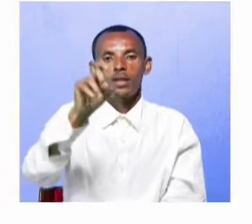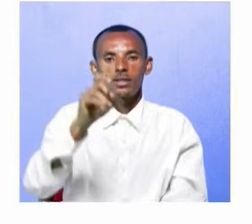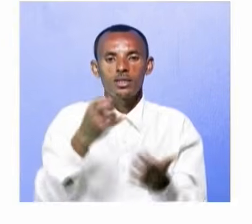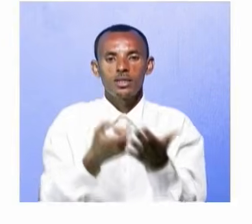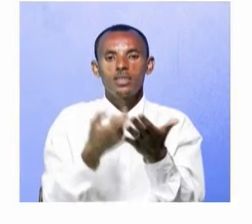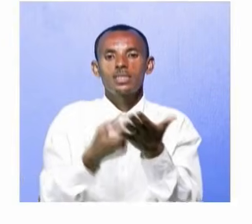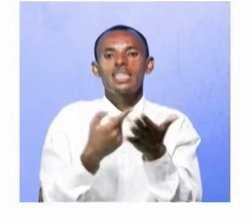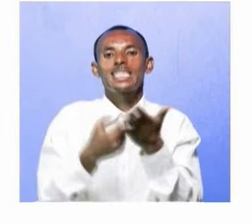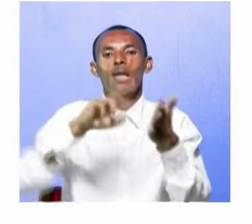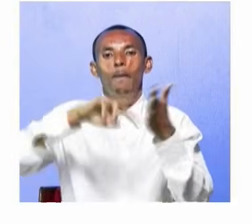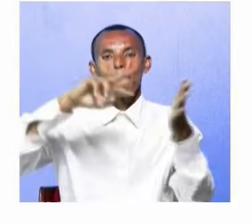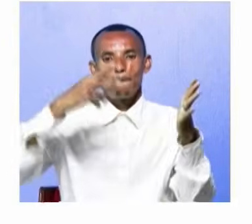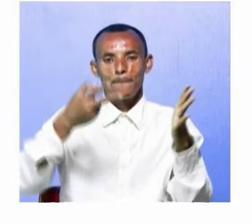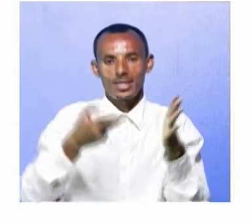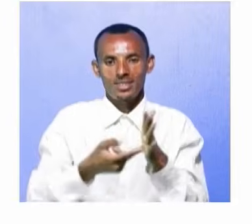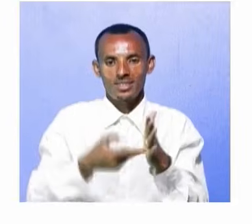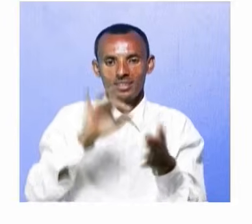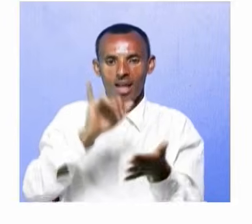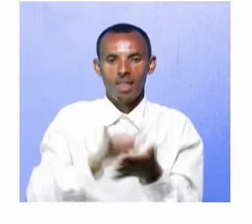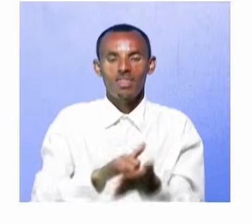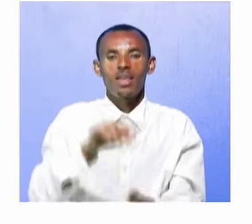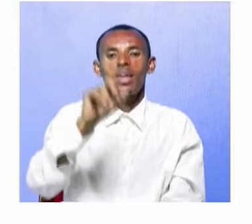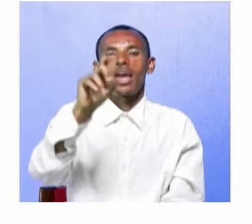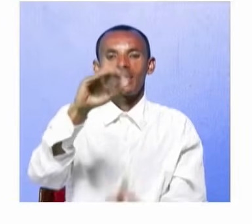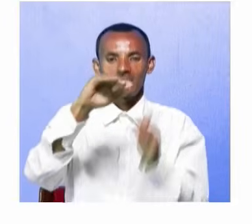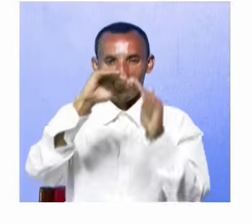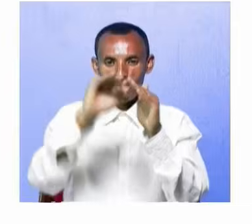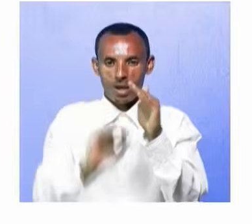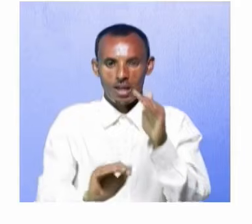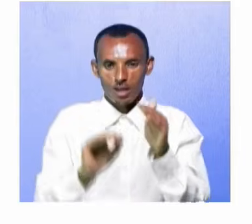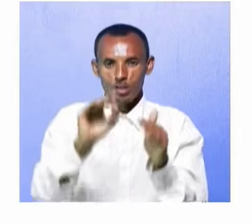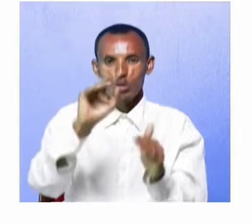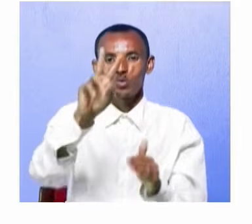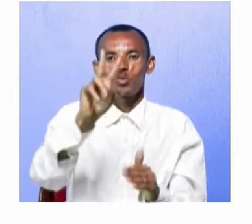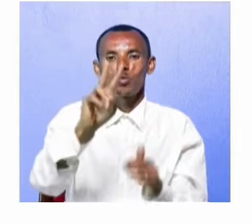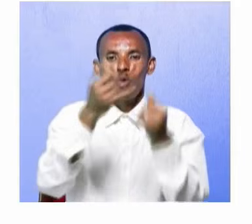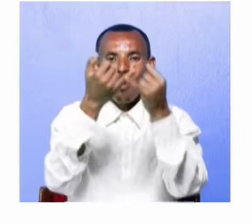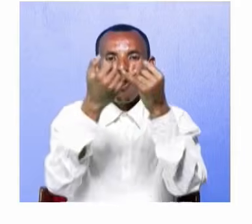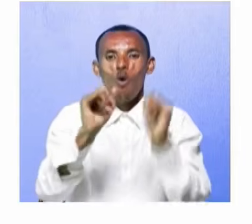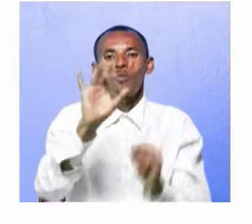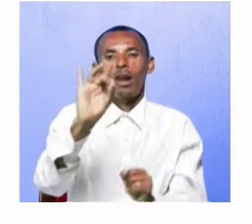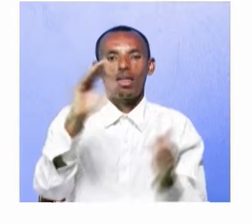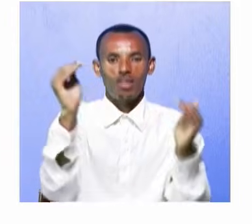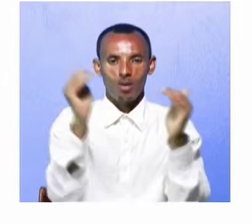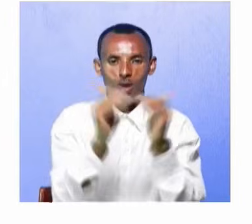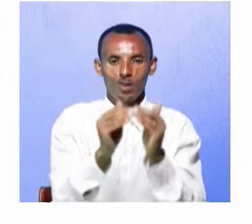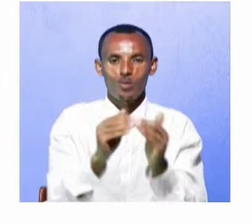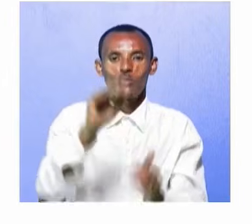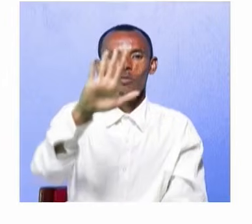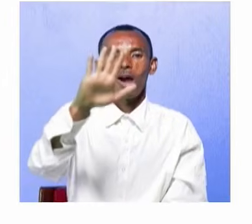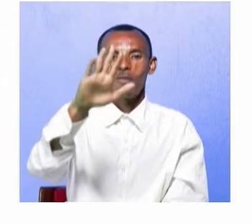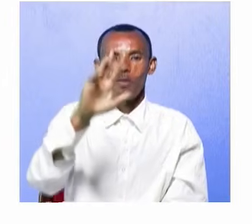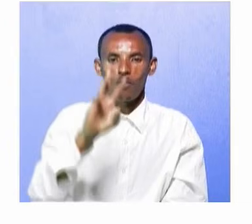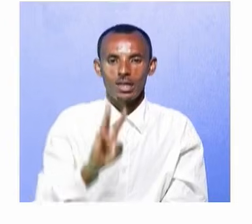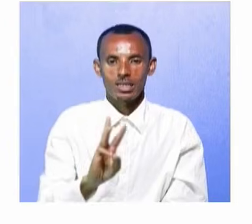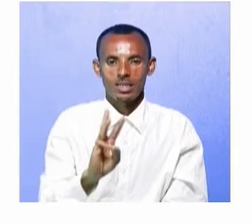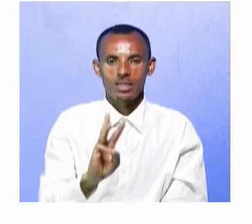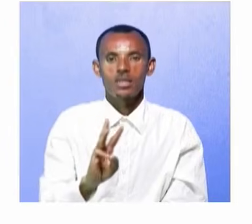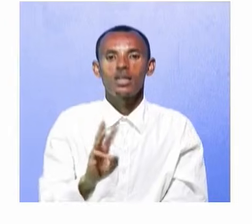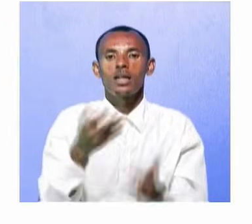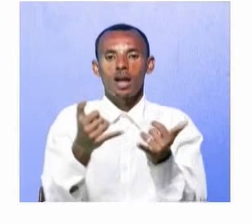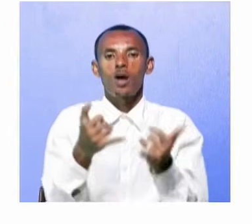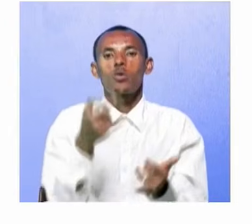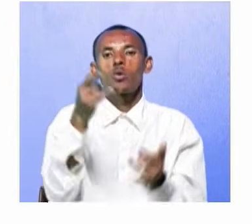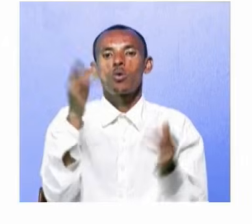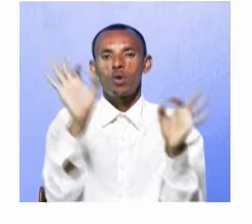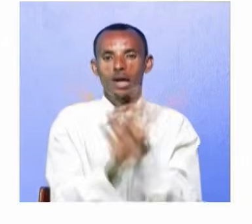implies x minus 2 over 8 is equal to 5 over 6. Okay, now you can